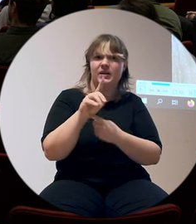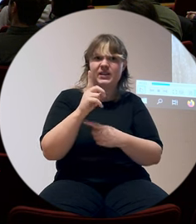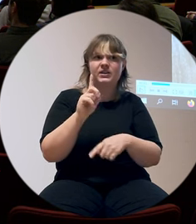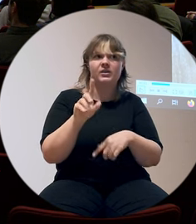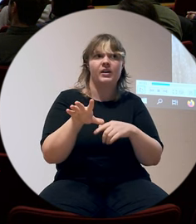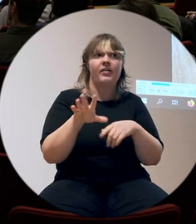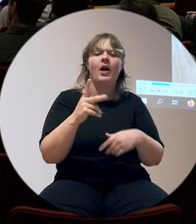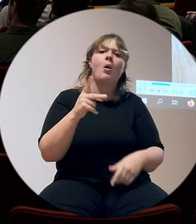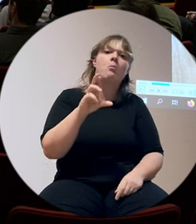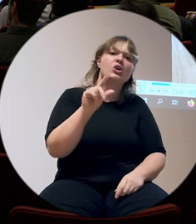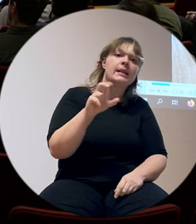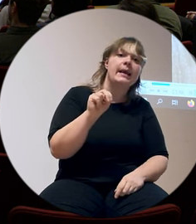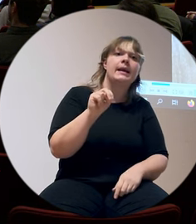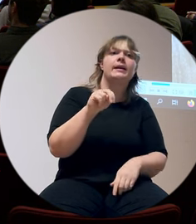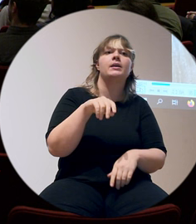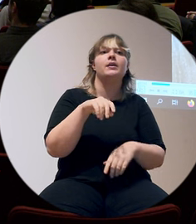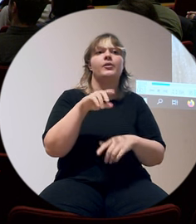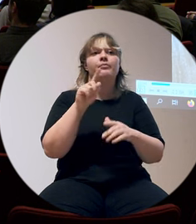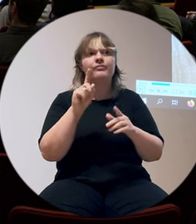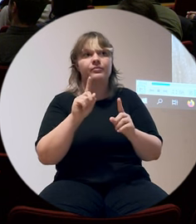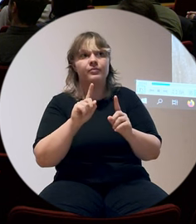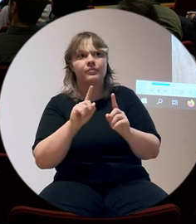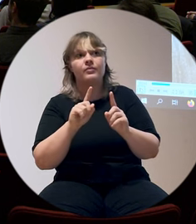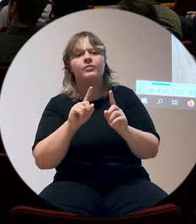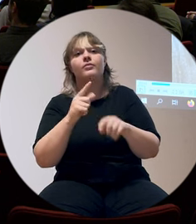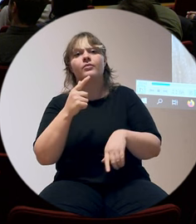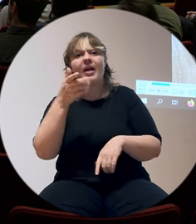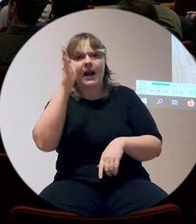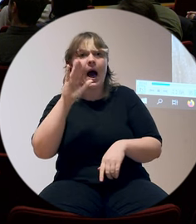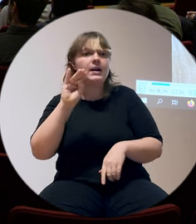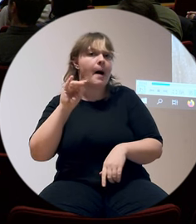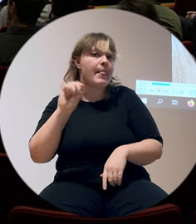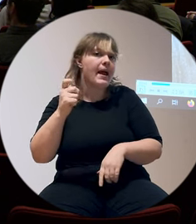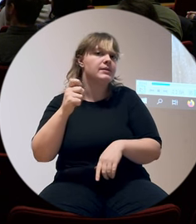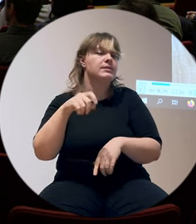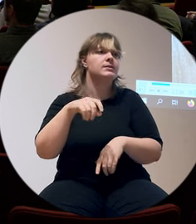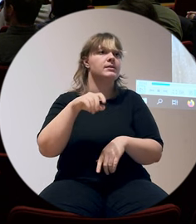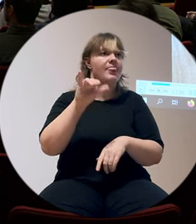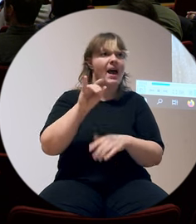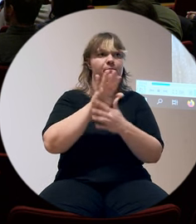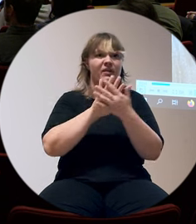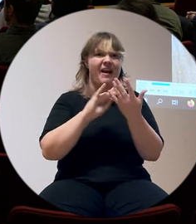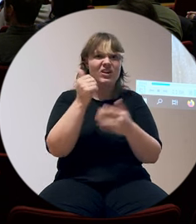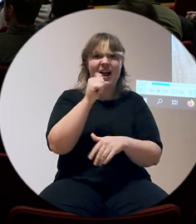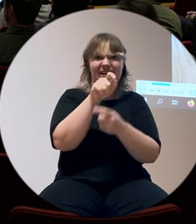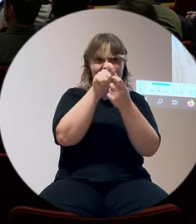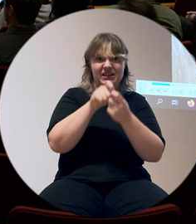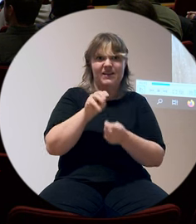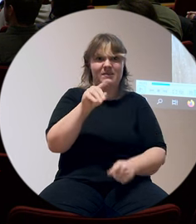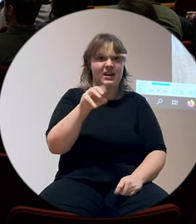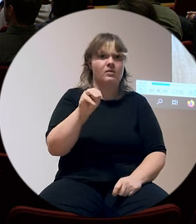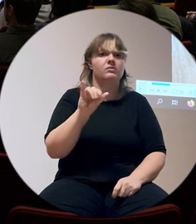with the porcelain, through the different objects, with the god complex, you know, there was if there were any in particular that you